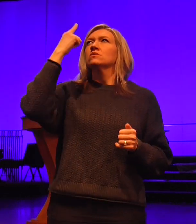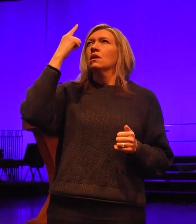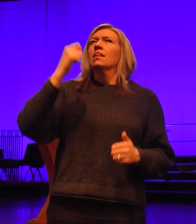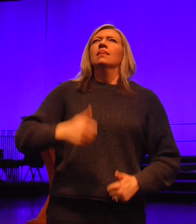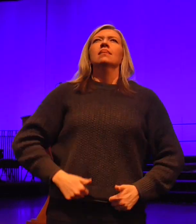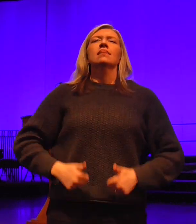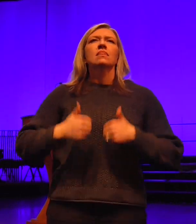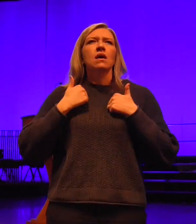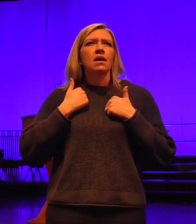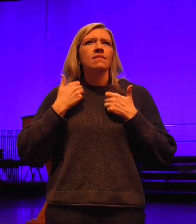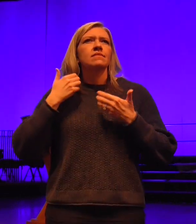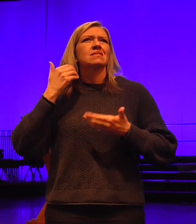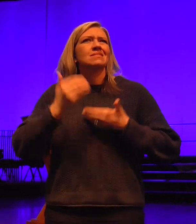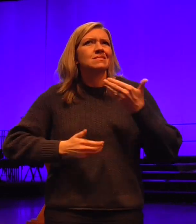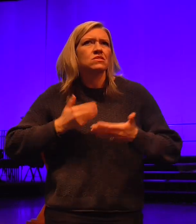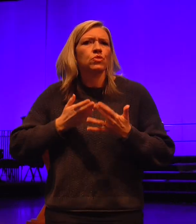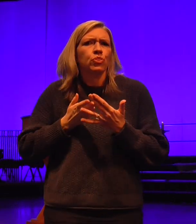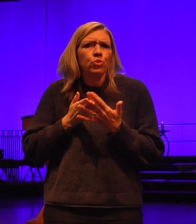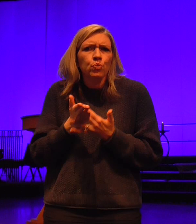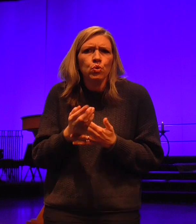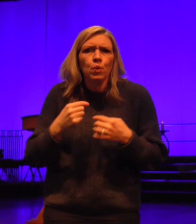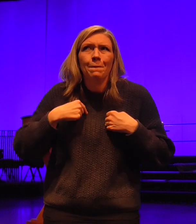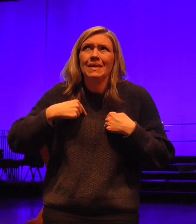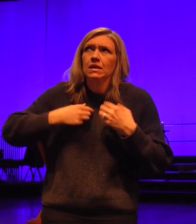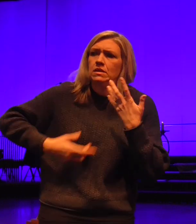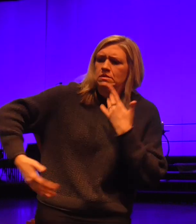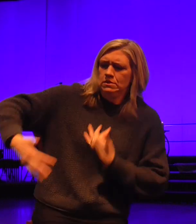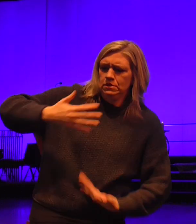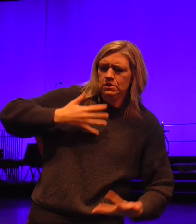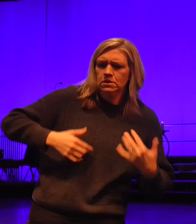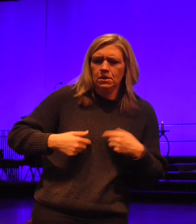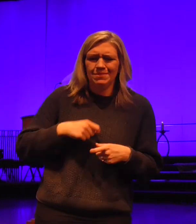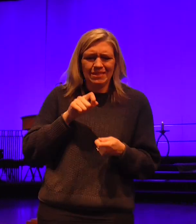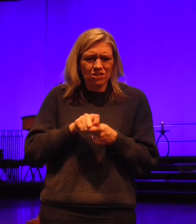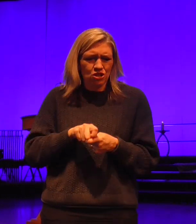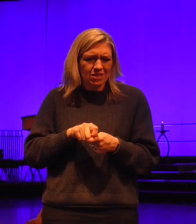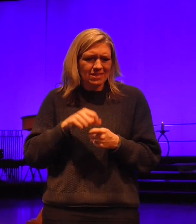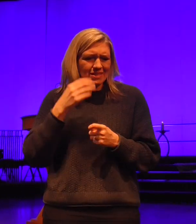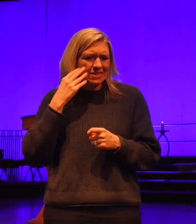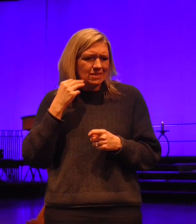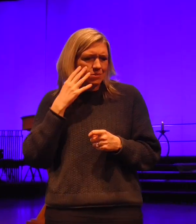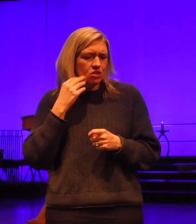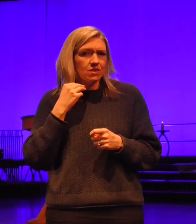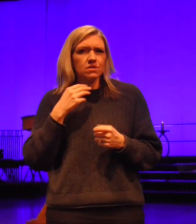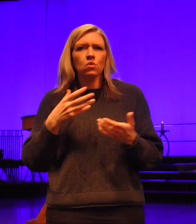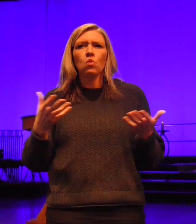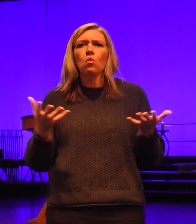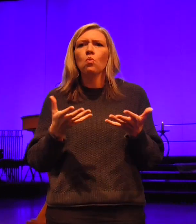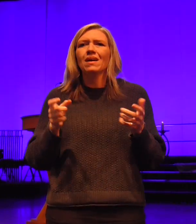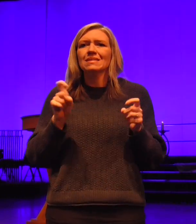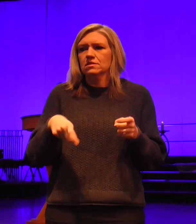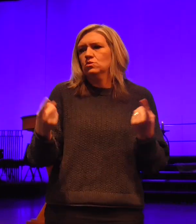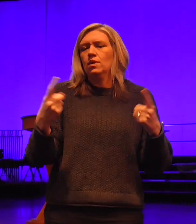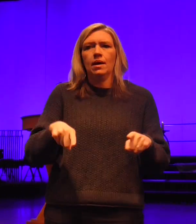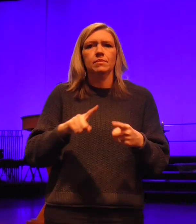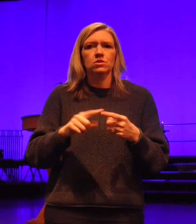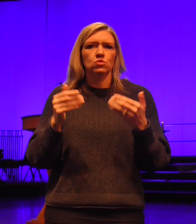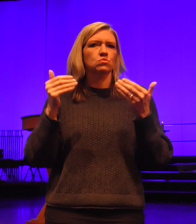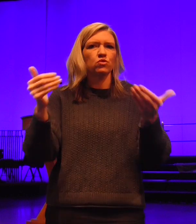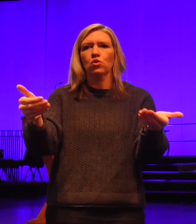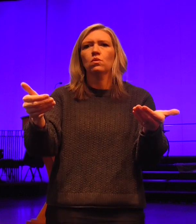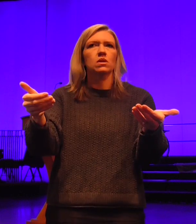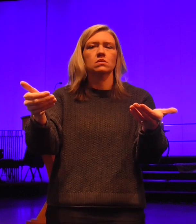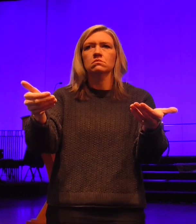operating through me and I'm in a certain experience, what might it take for me to move forward in